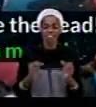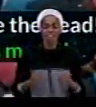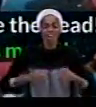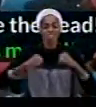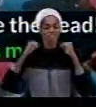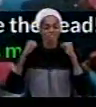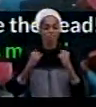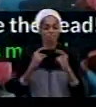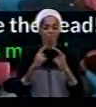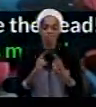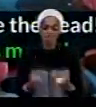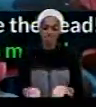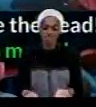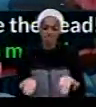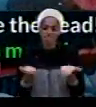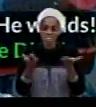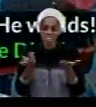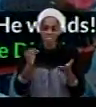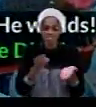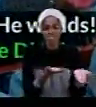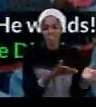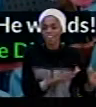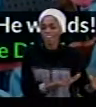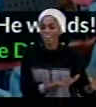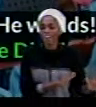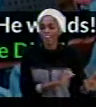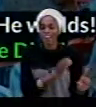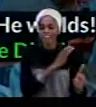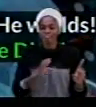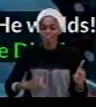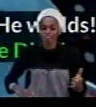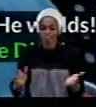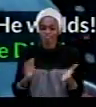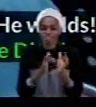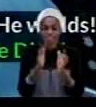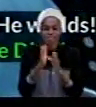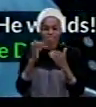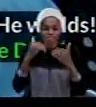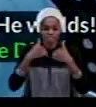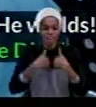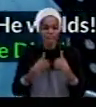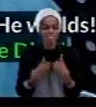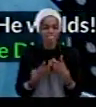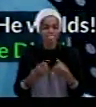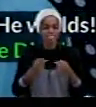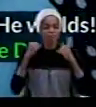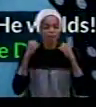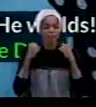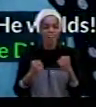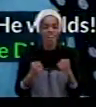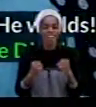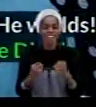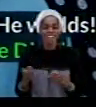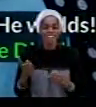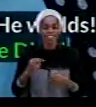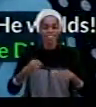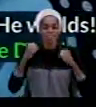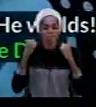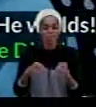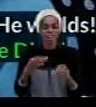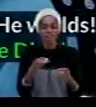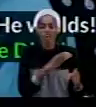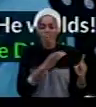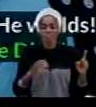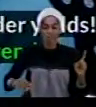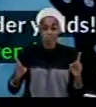victory, the power to raise the dead. Christ Jesus has the